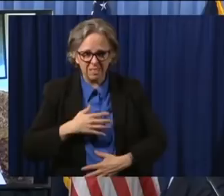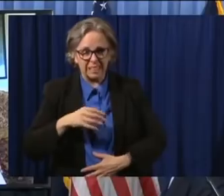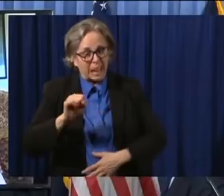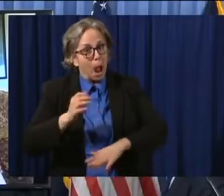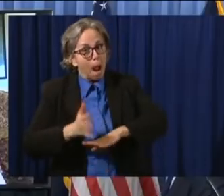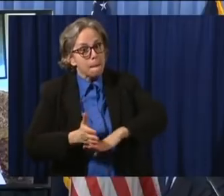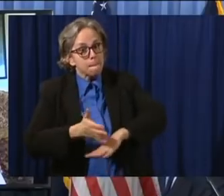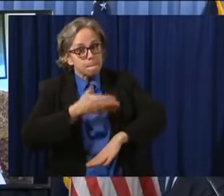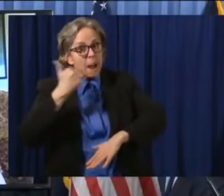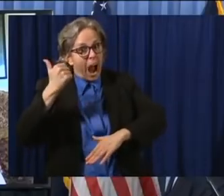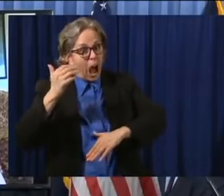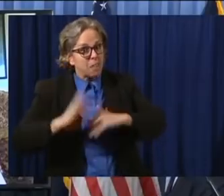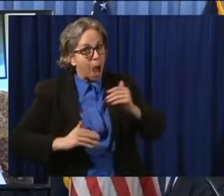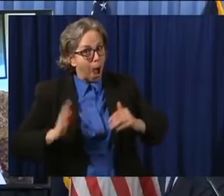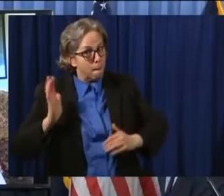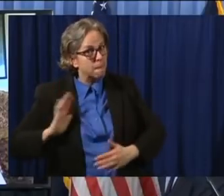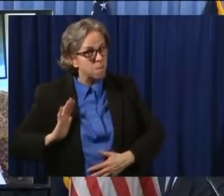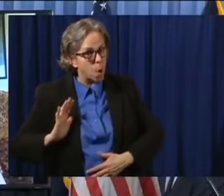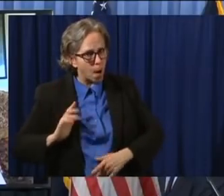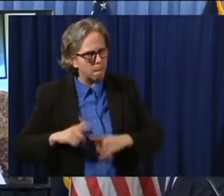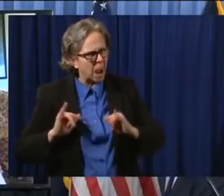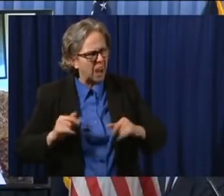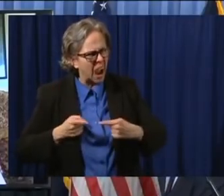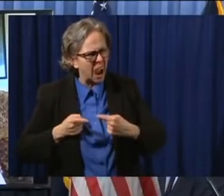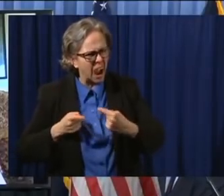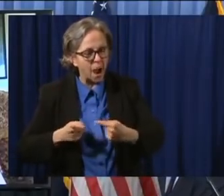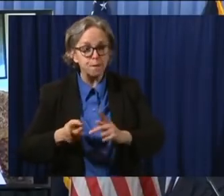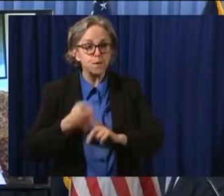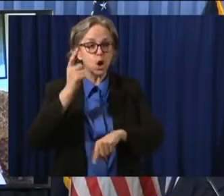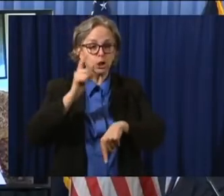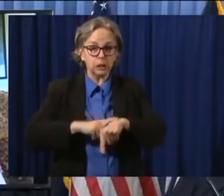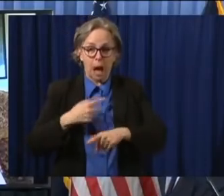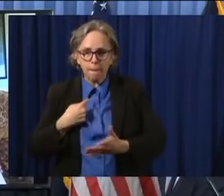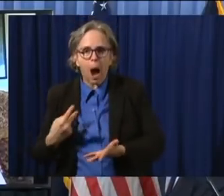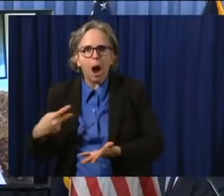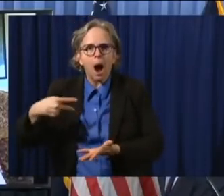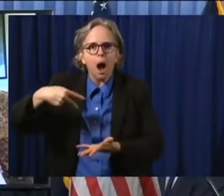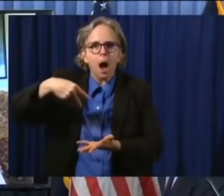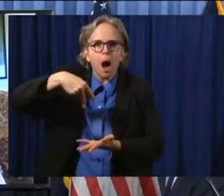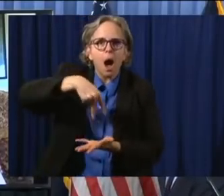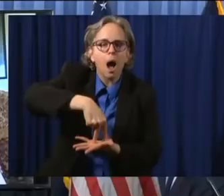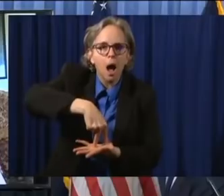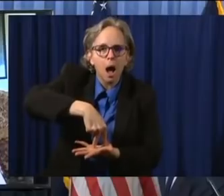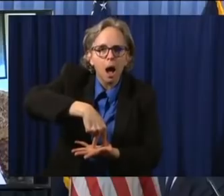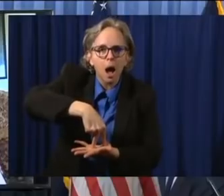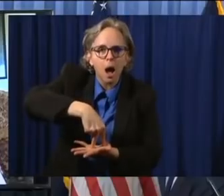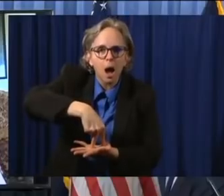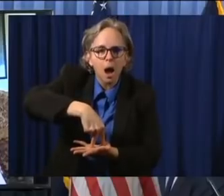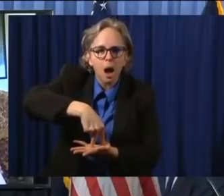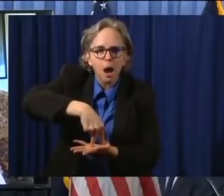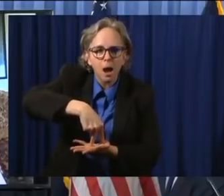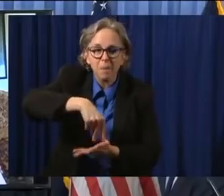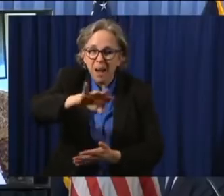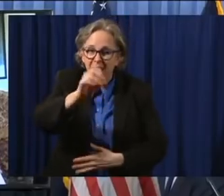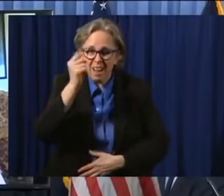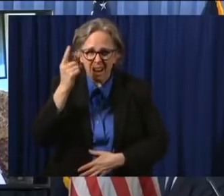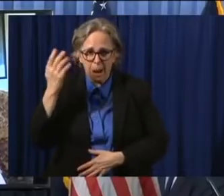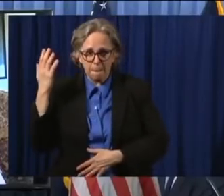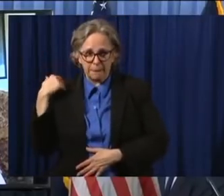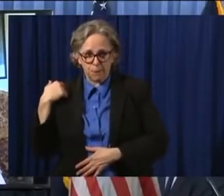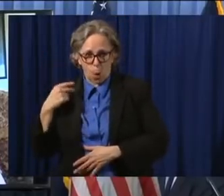The first time I stood up, I think they wanted to weigh me, which I went from 220